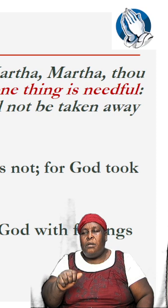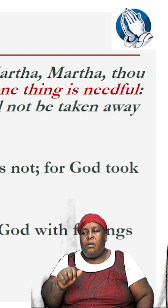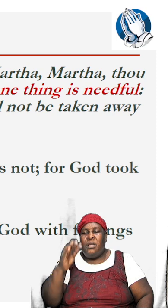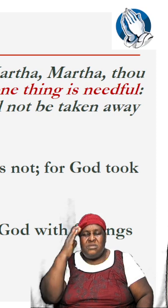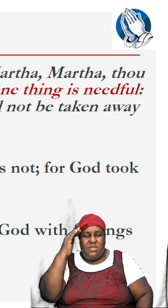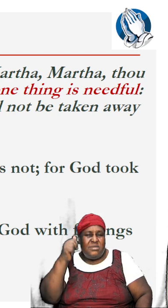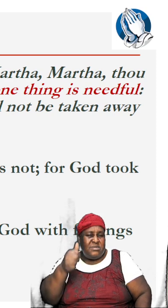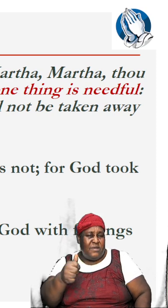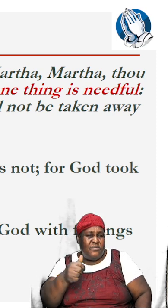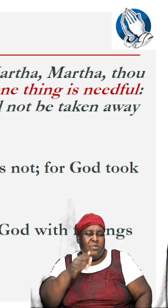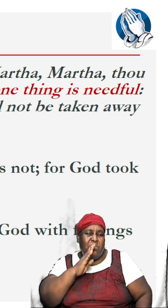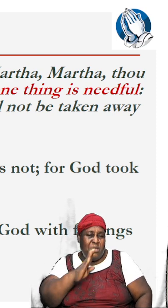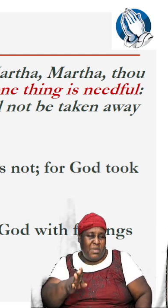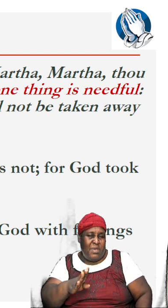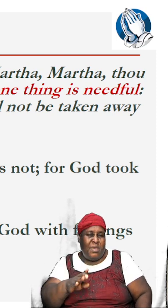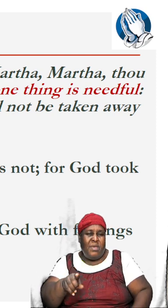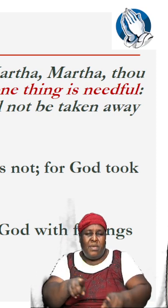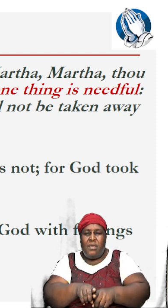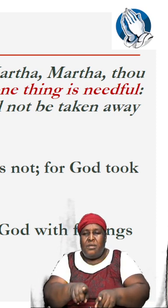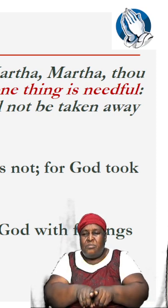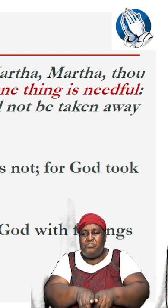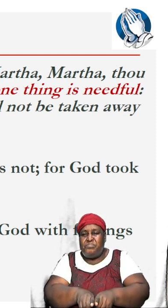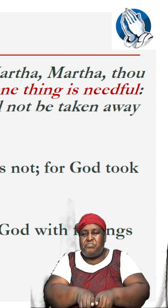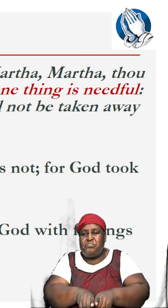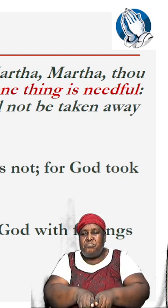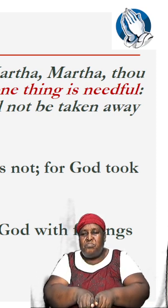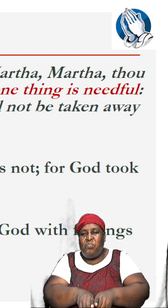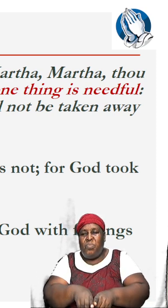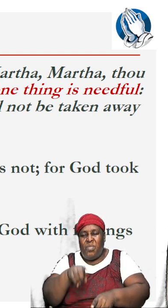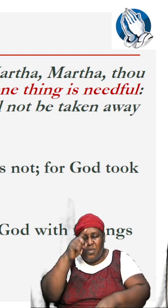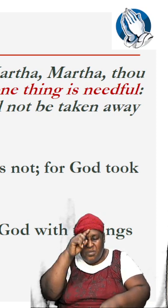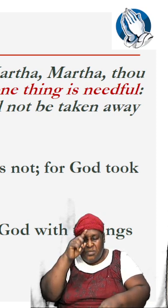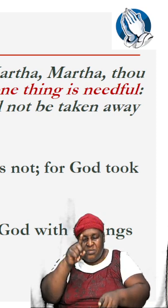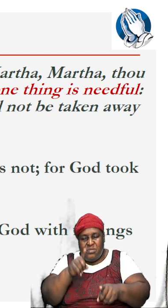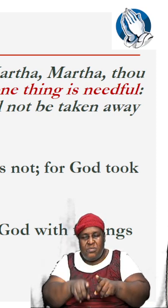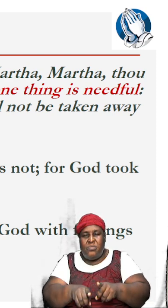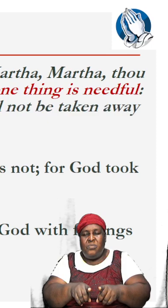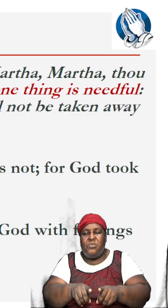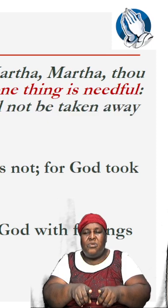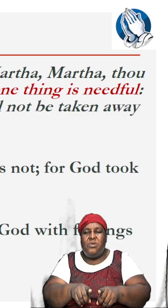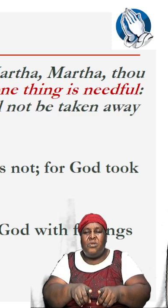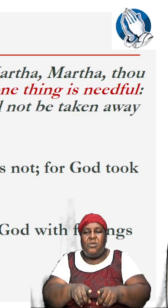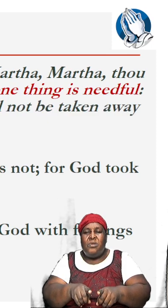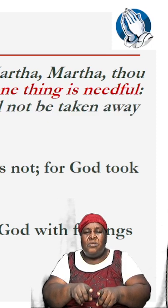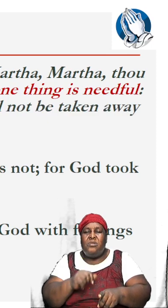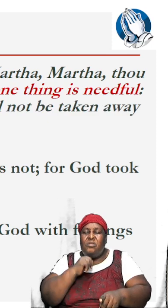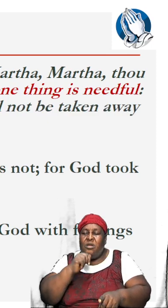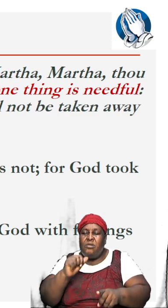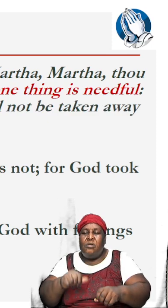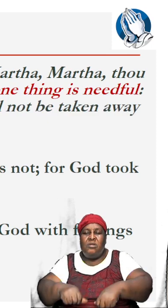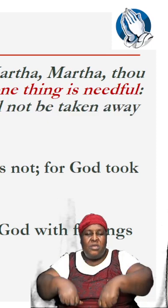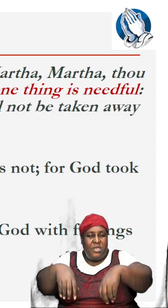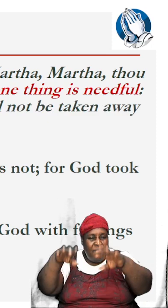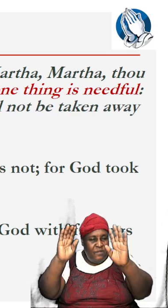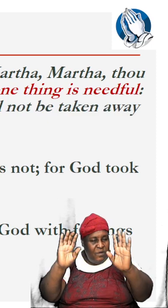praise God, like a Joshua who decided that he was not going to give up?